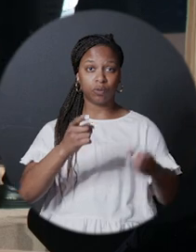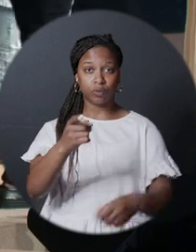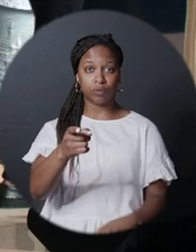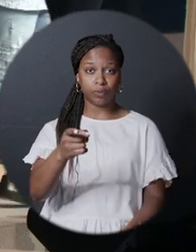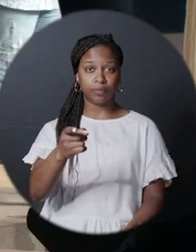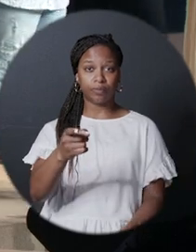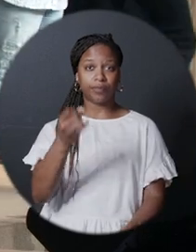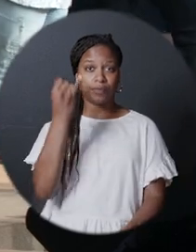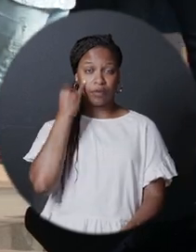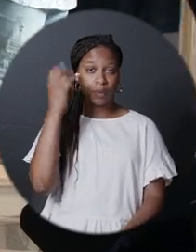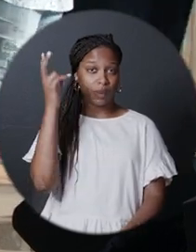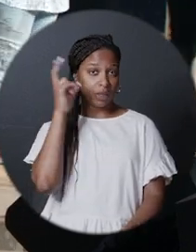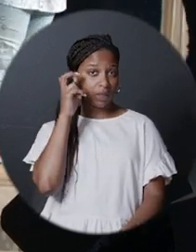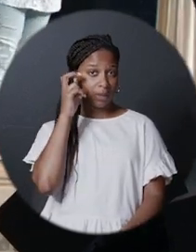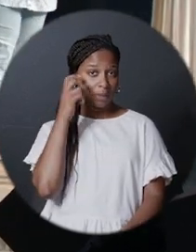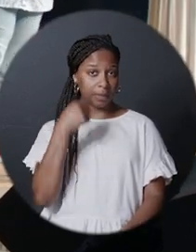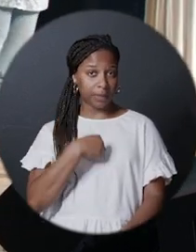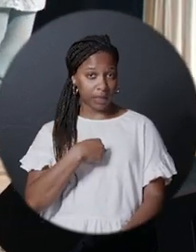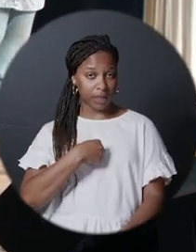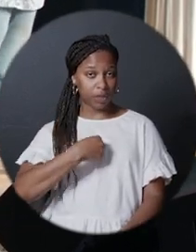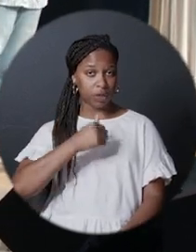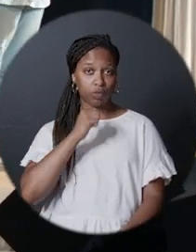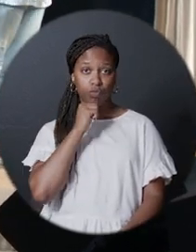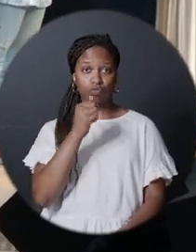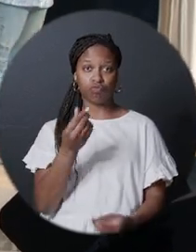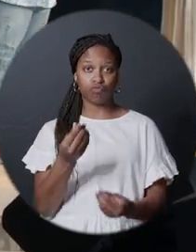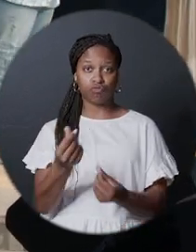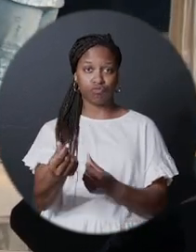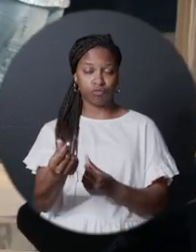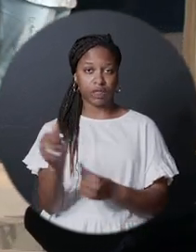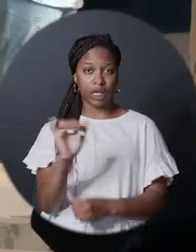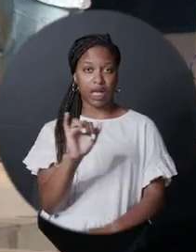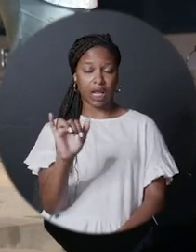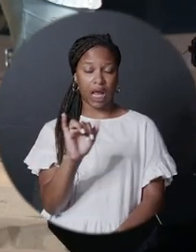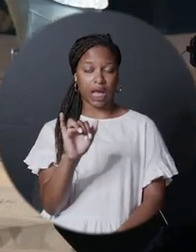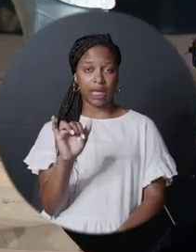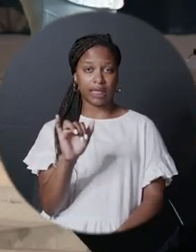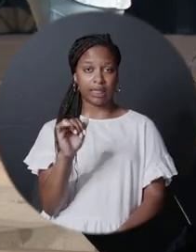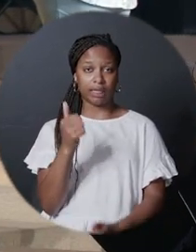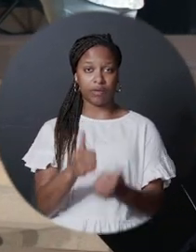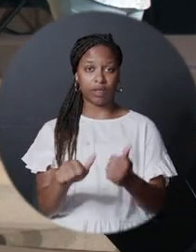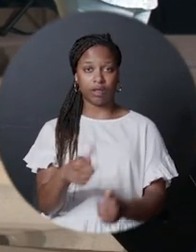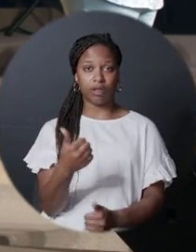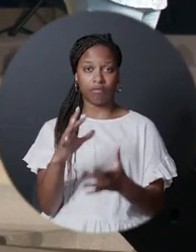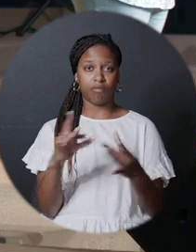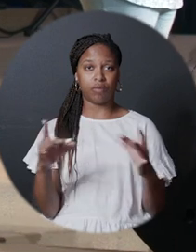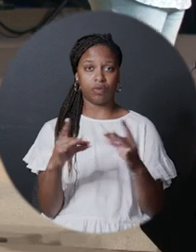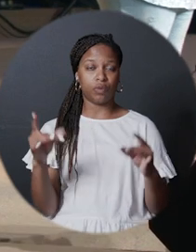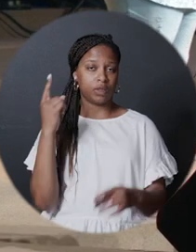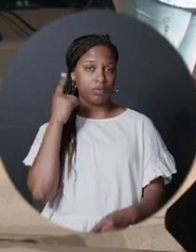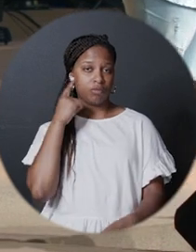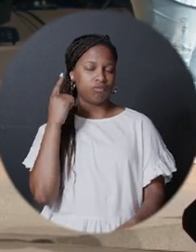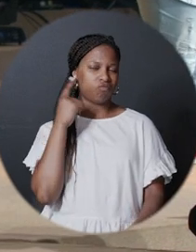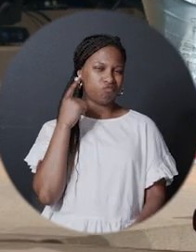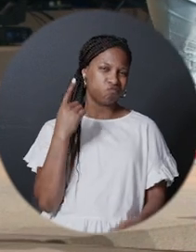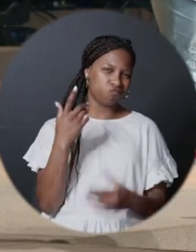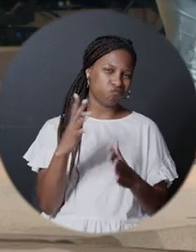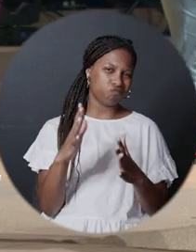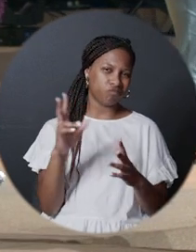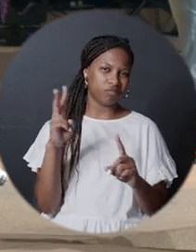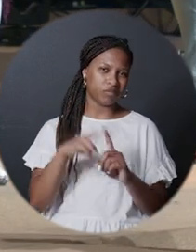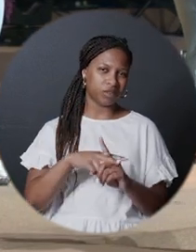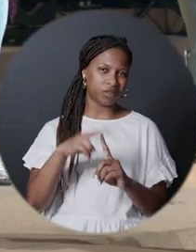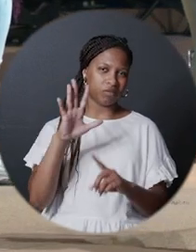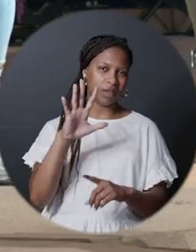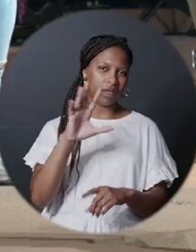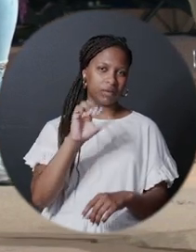that I am about to give you, if you hear me and you don't treat it like every other message you hear, I was